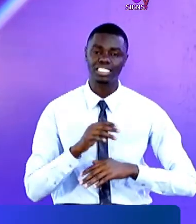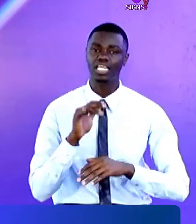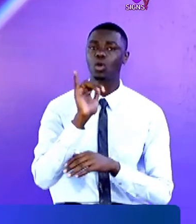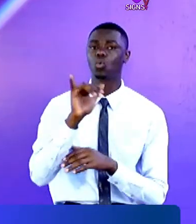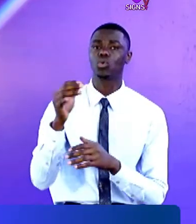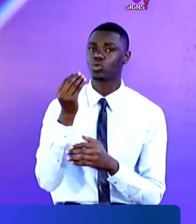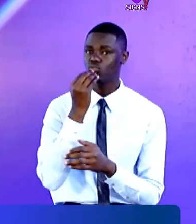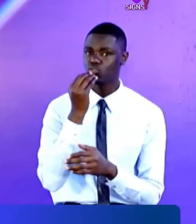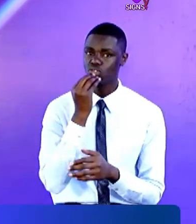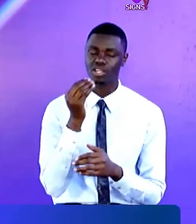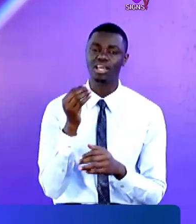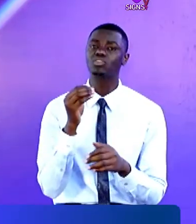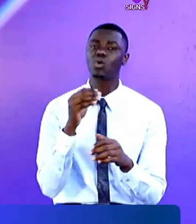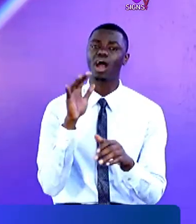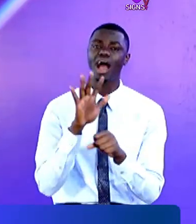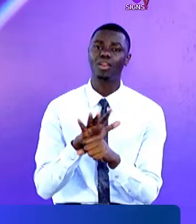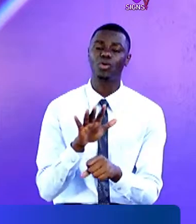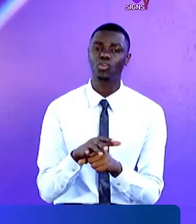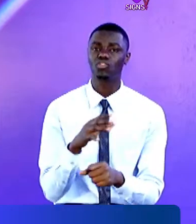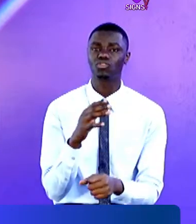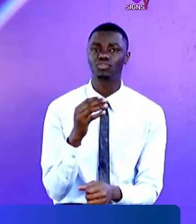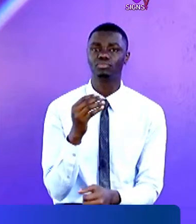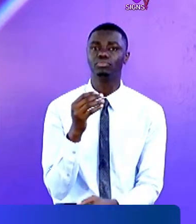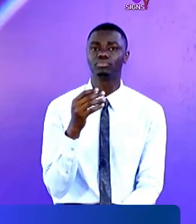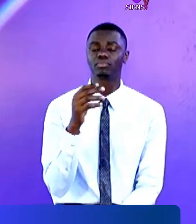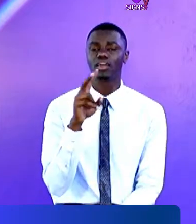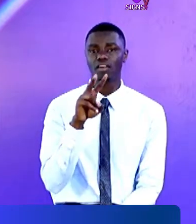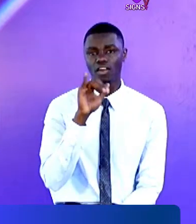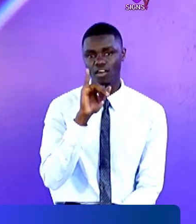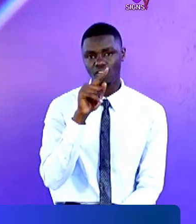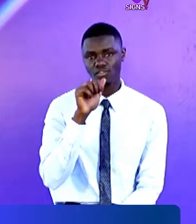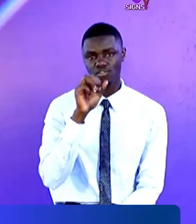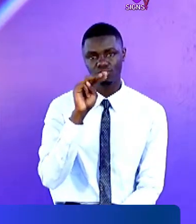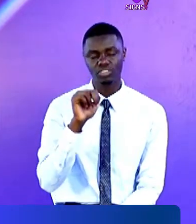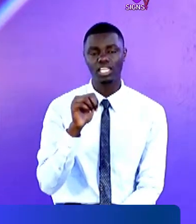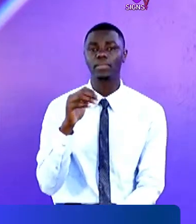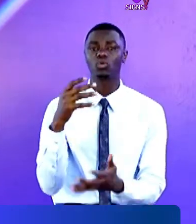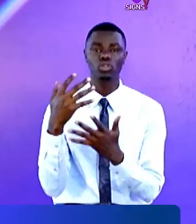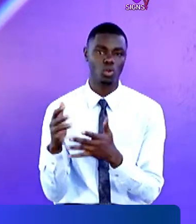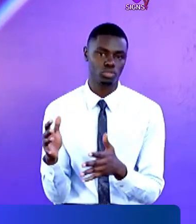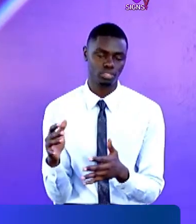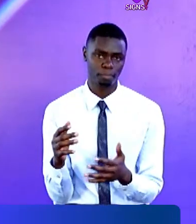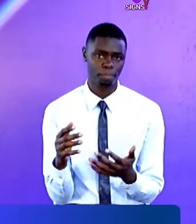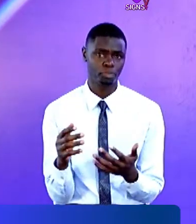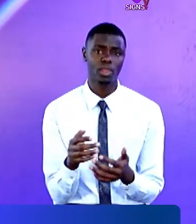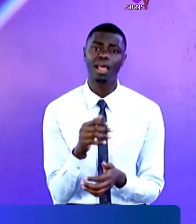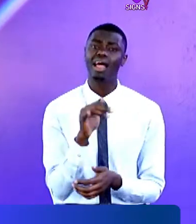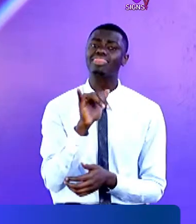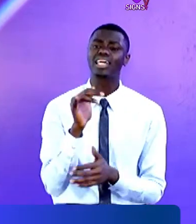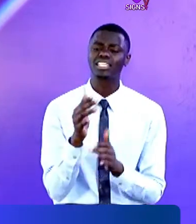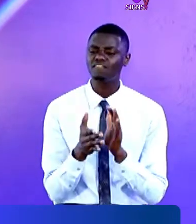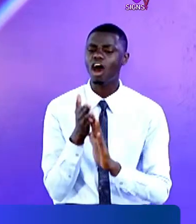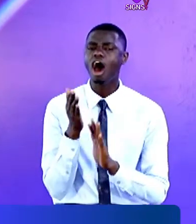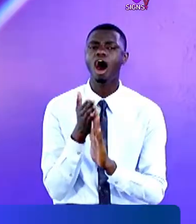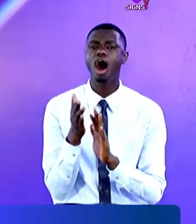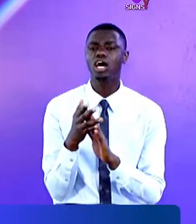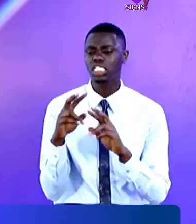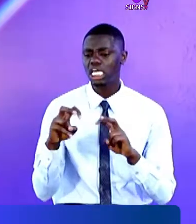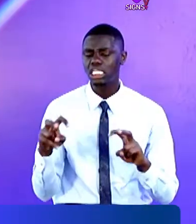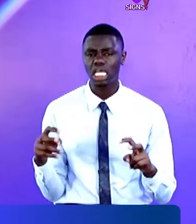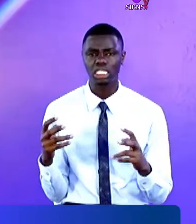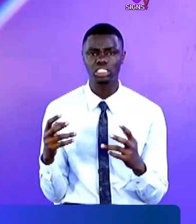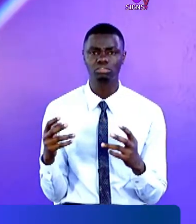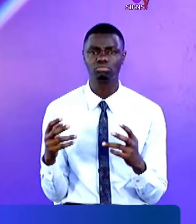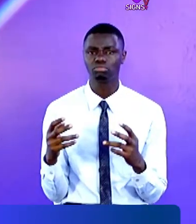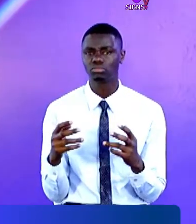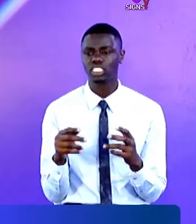You lack a lot of nutritious value. But anyway, I'm not criticizing the fast food. What I'm trying to say, that's called fast research, fast food. It's